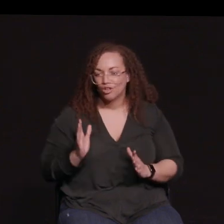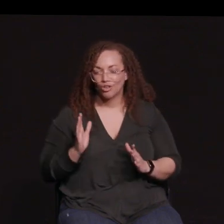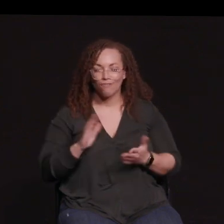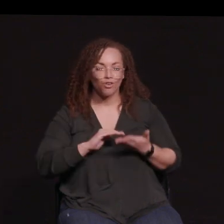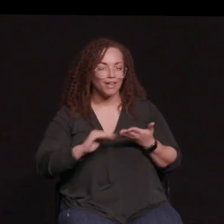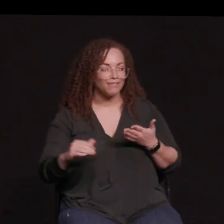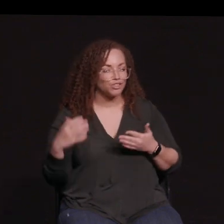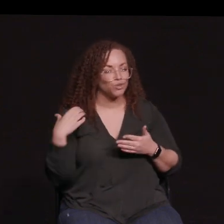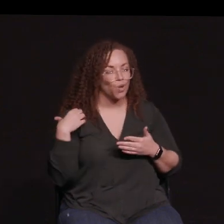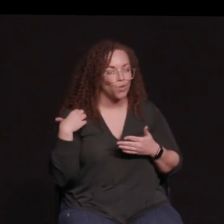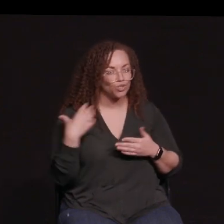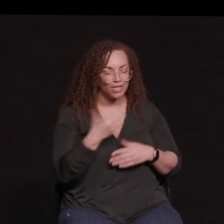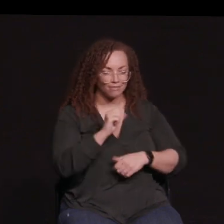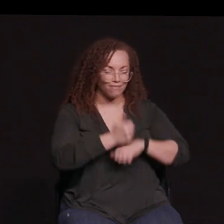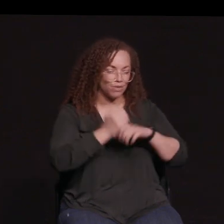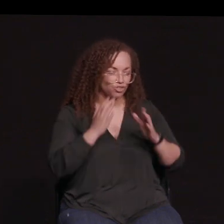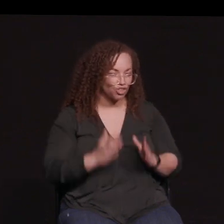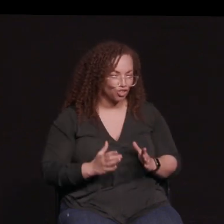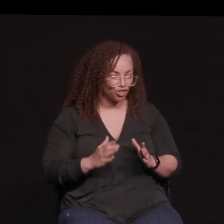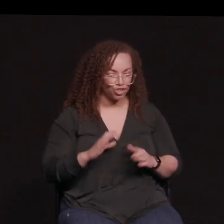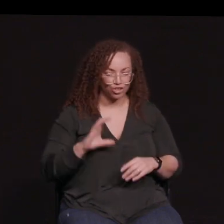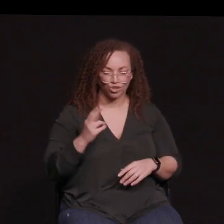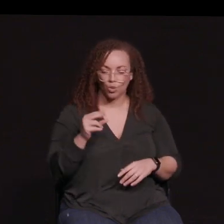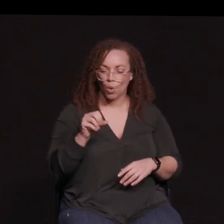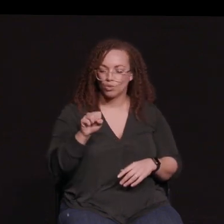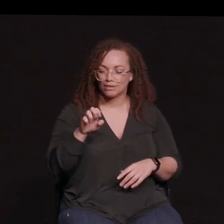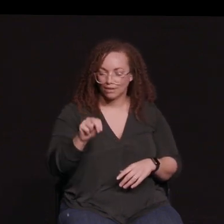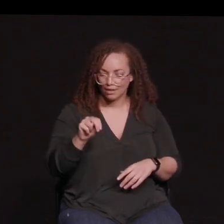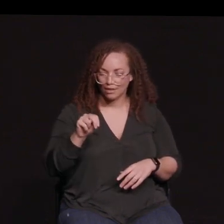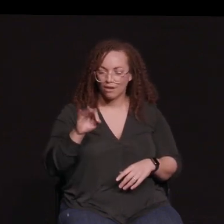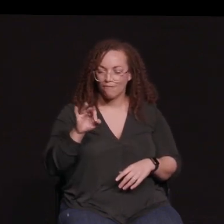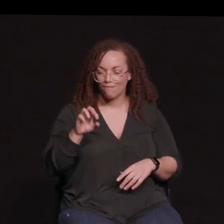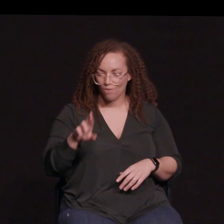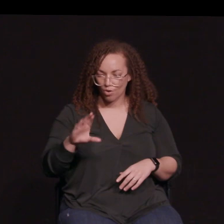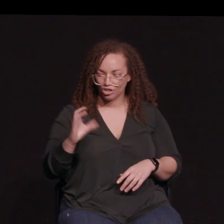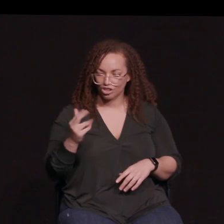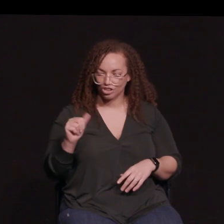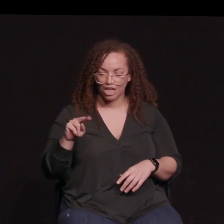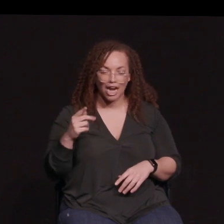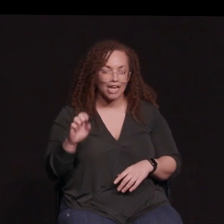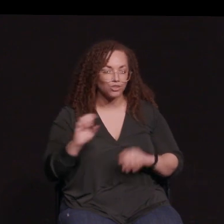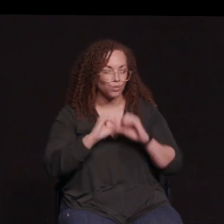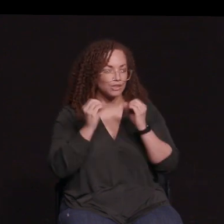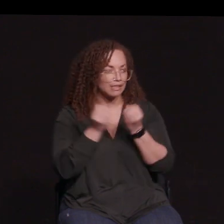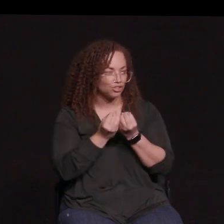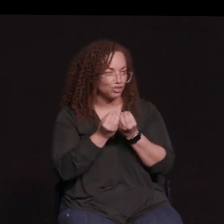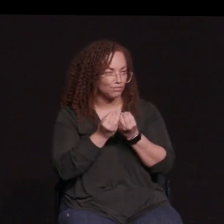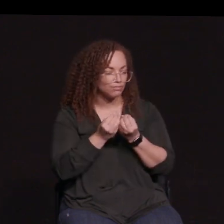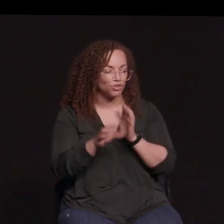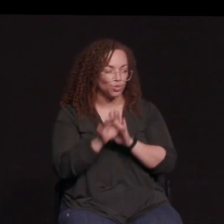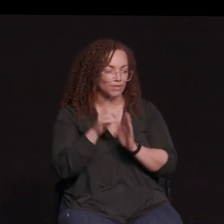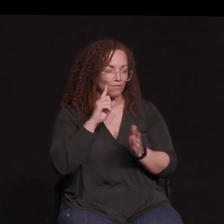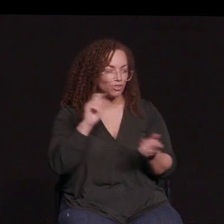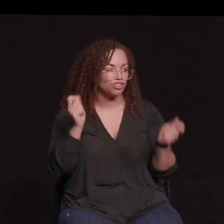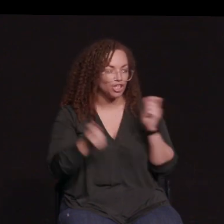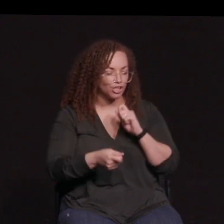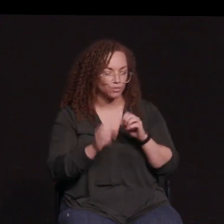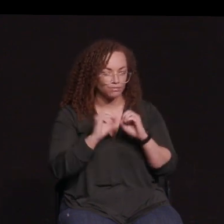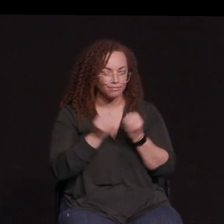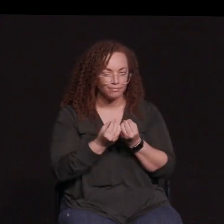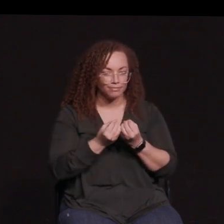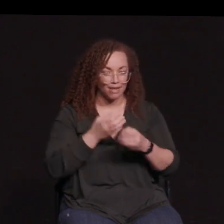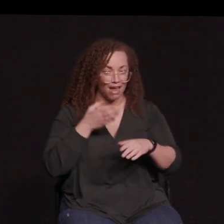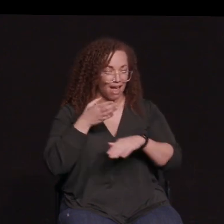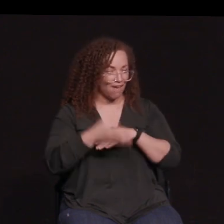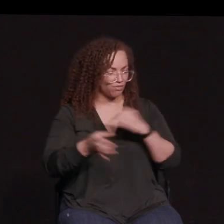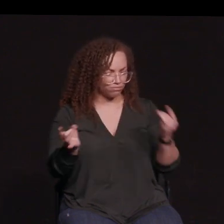co-founder of the Michael Brown Sr. Chosen for Change organization. After the devastating murder of his son, Mike Brown Jr.